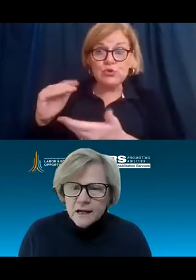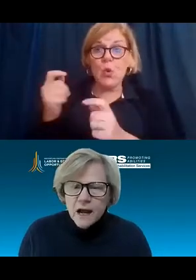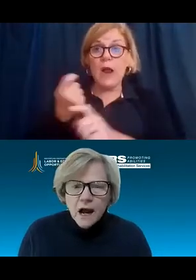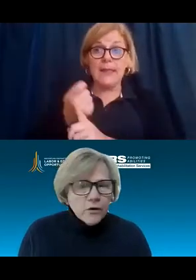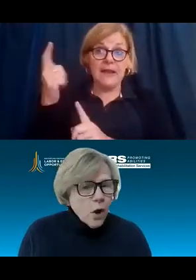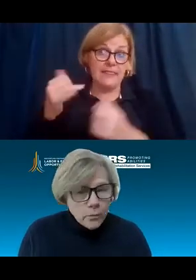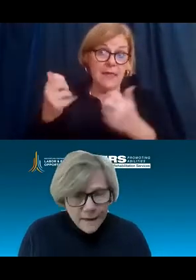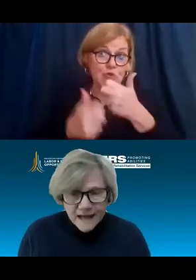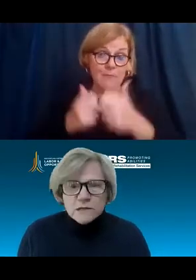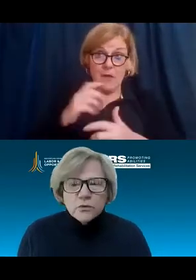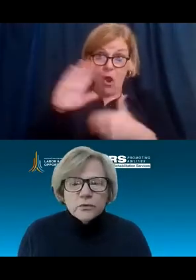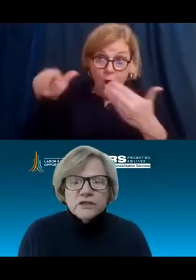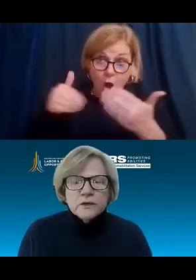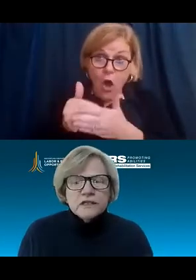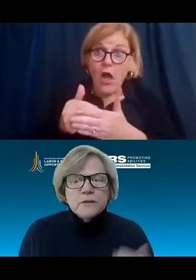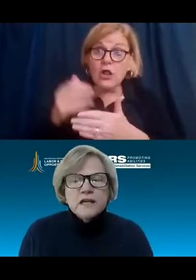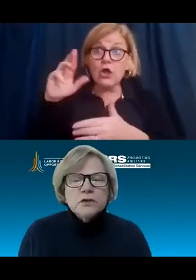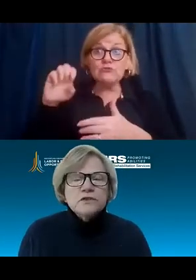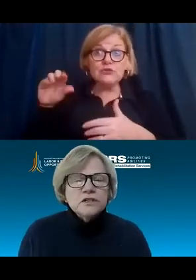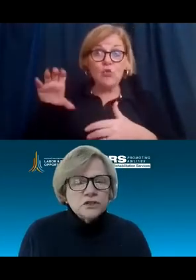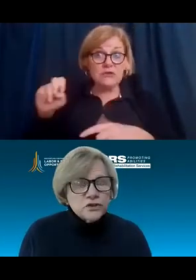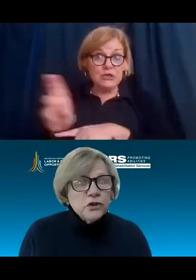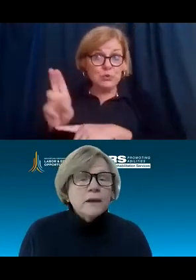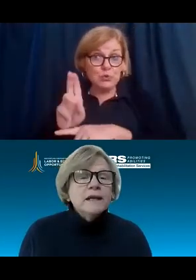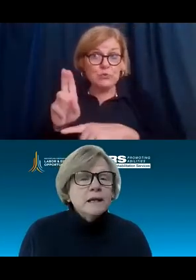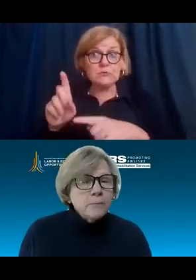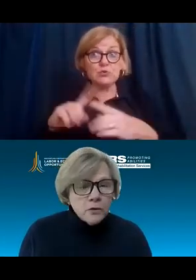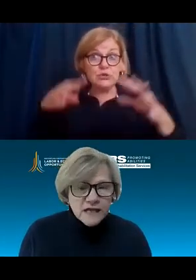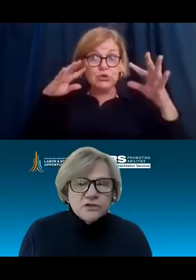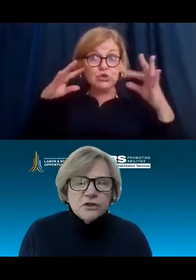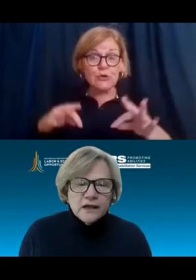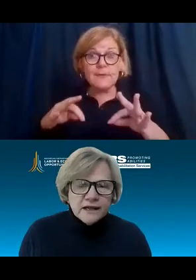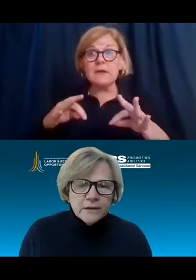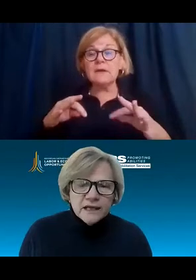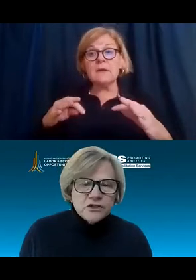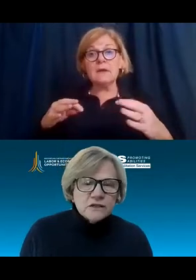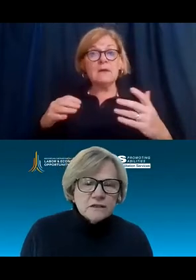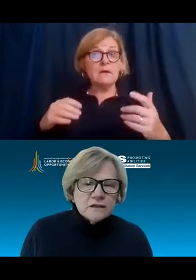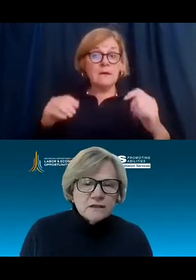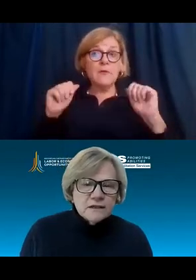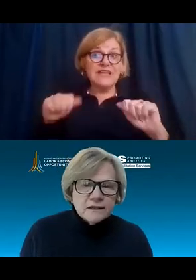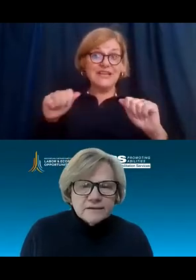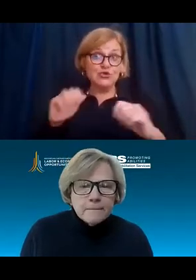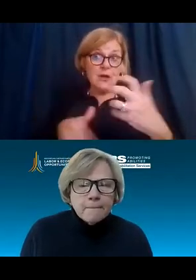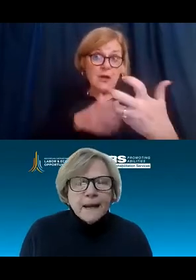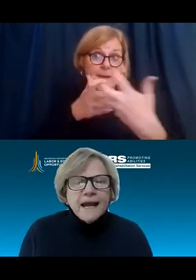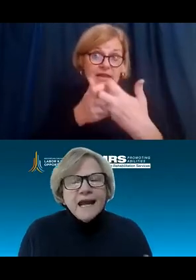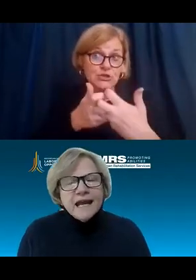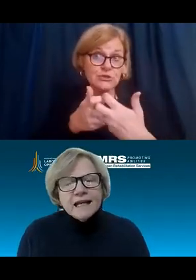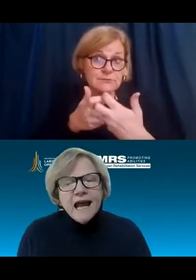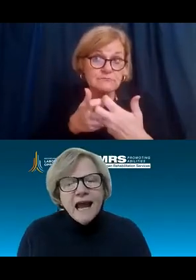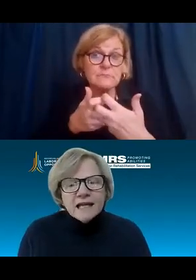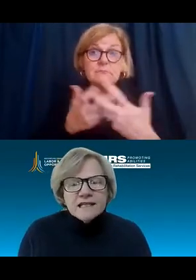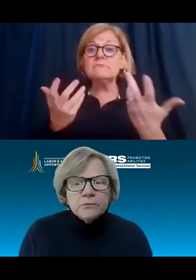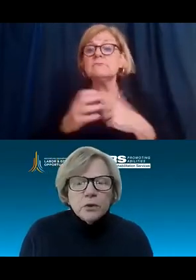problems? Are all possible resources being used to determine potential accommodations?